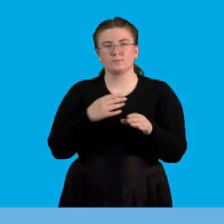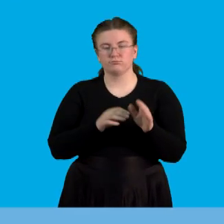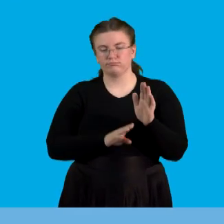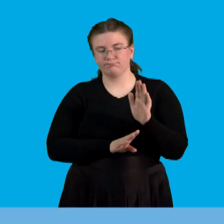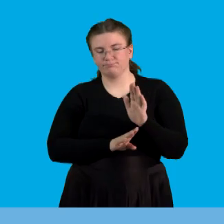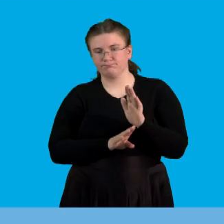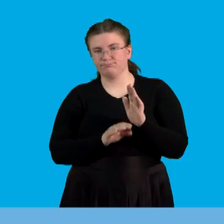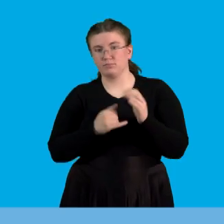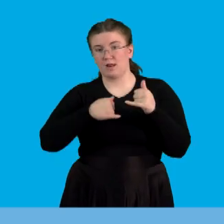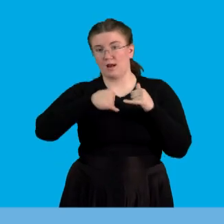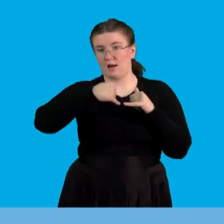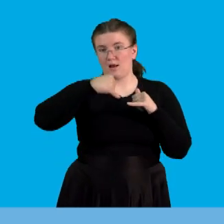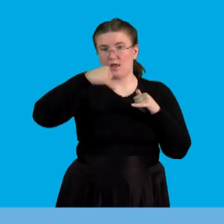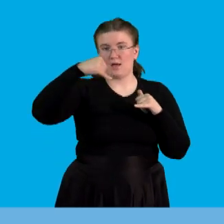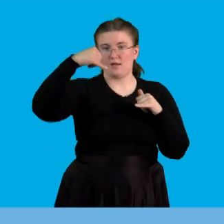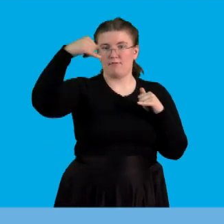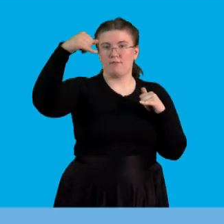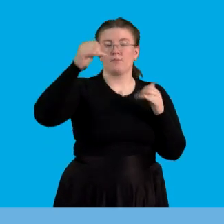the normal.